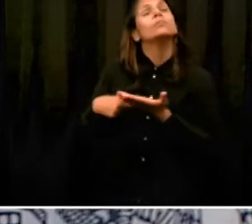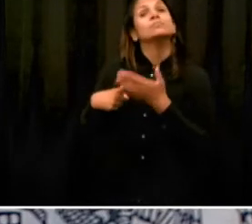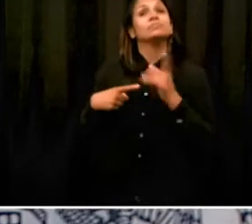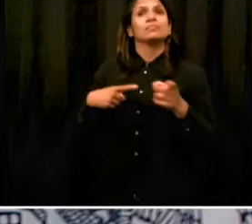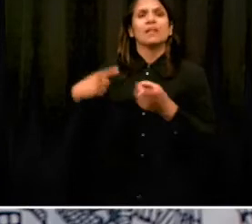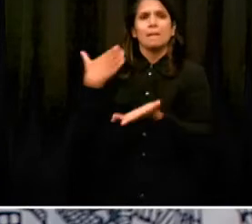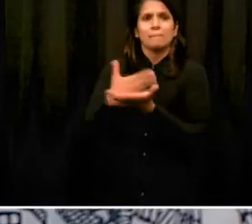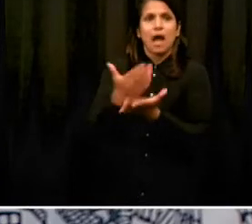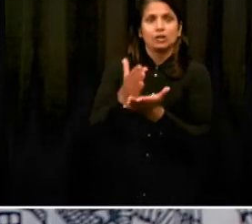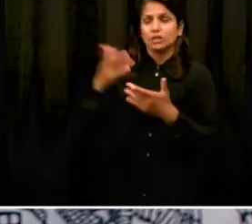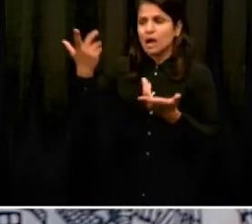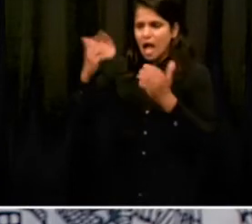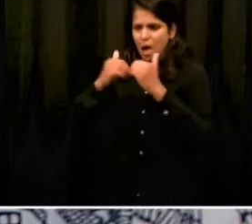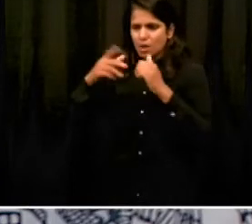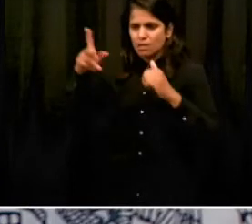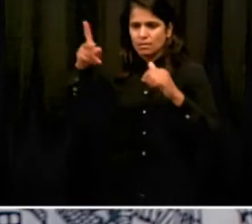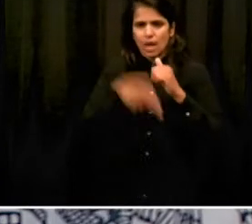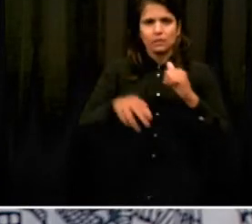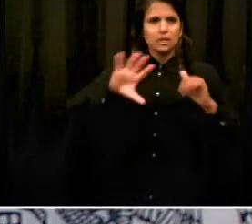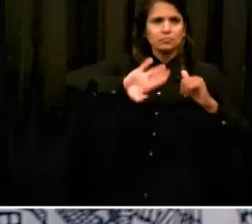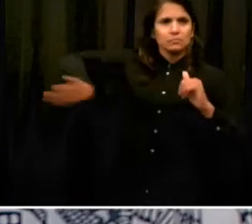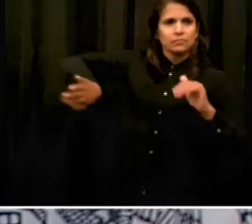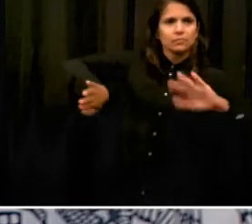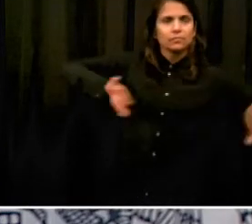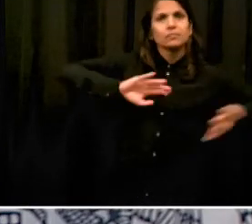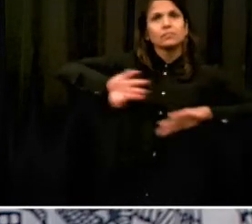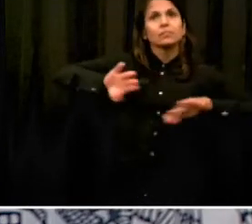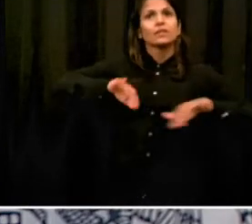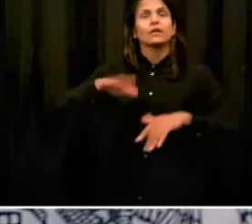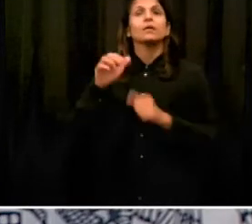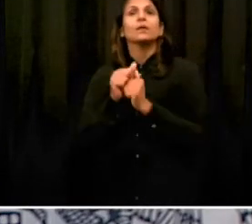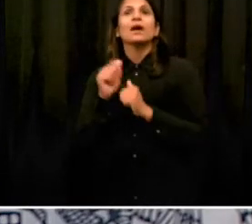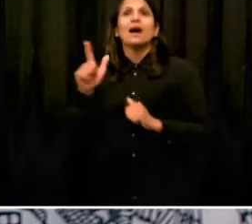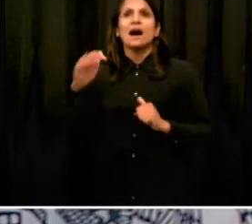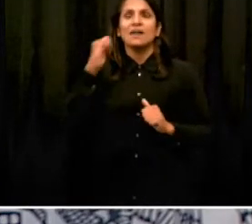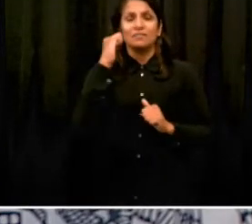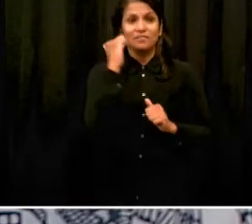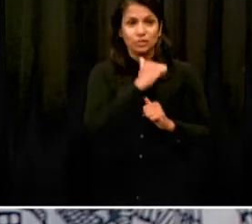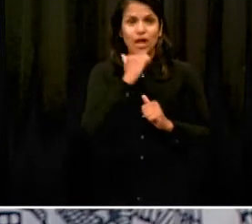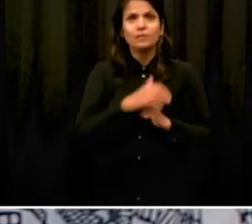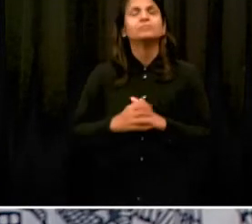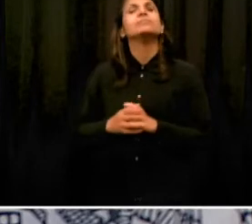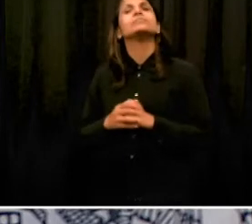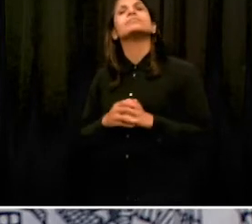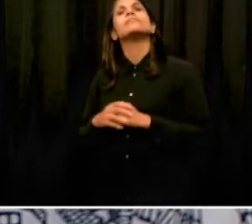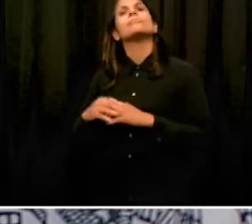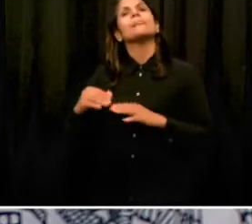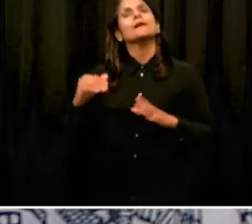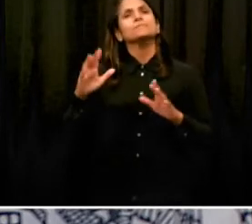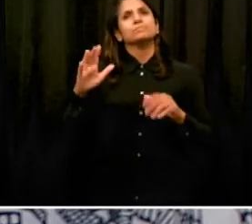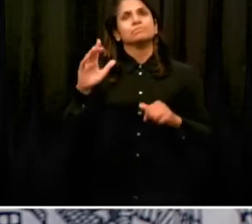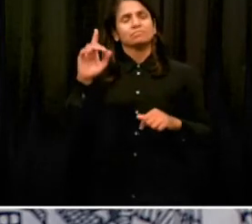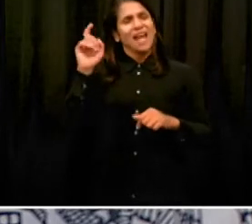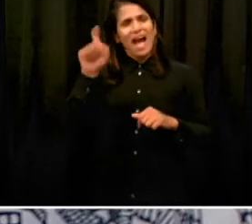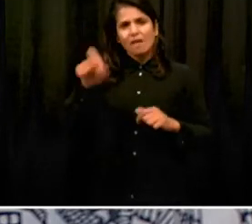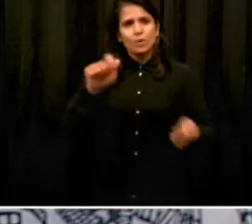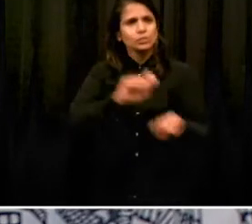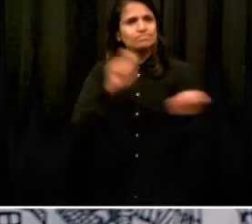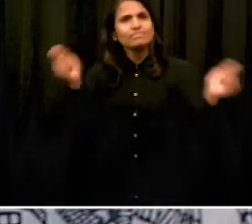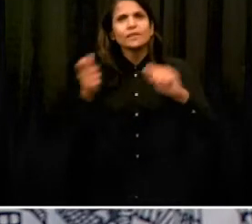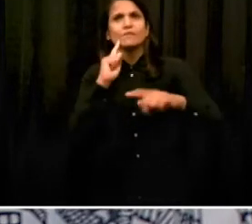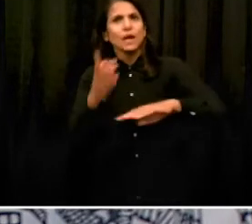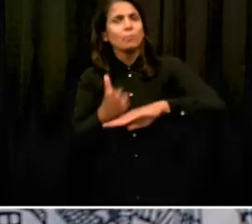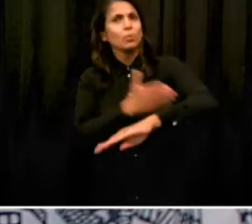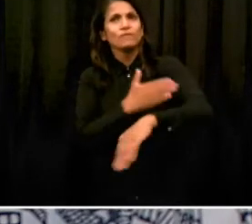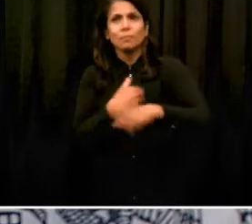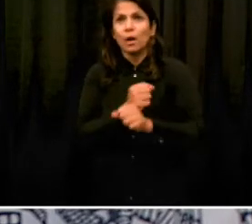day-to-day basis. So we have to see some real proof quickly that the legislature is willing to come back. That